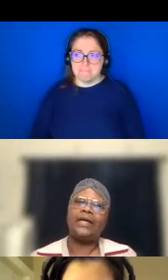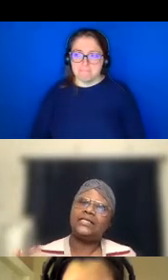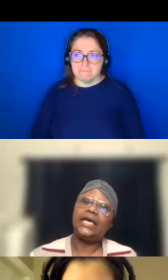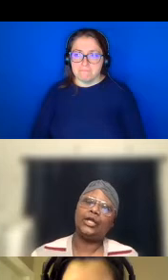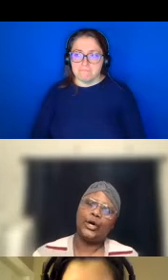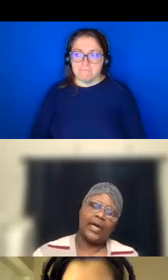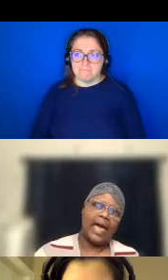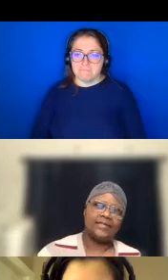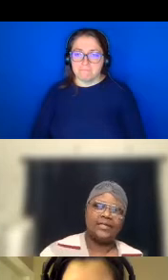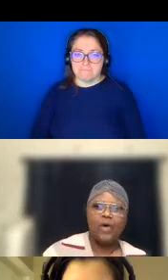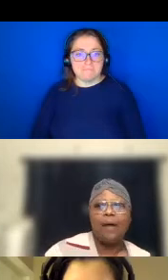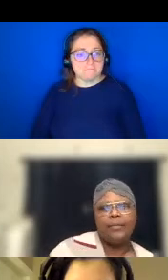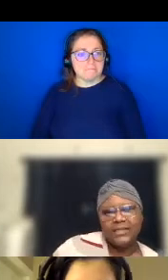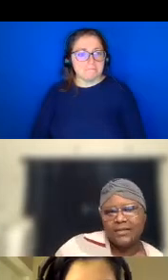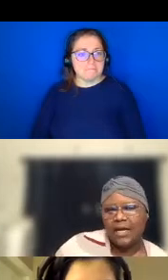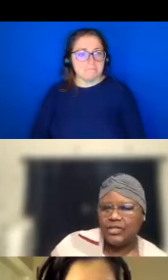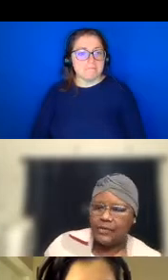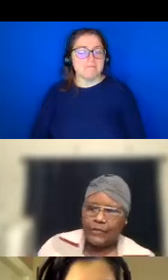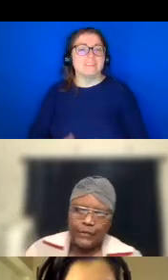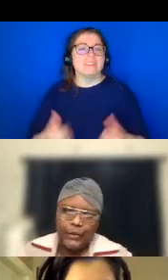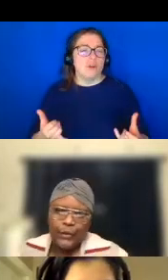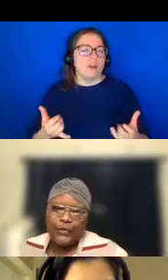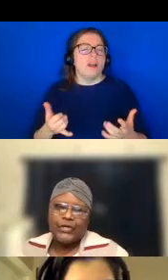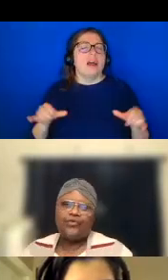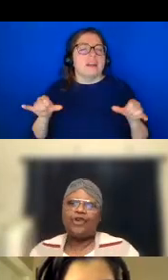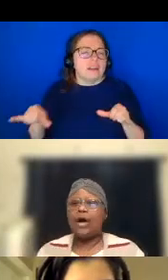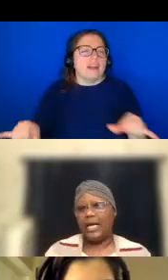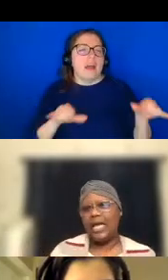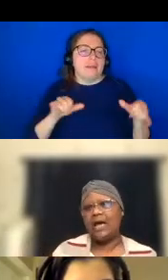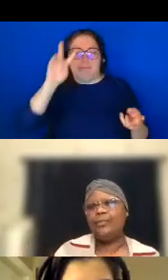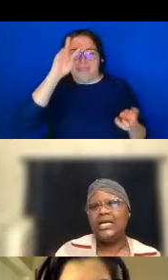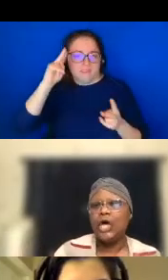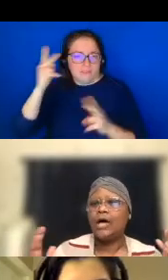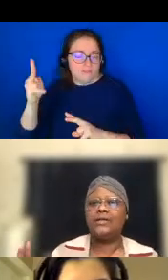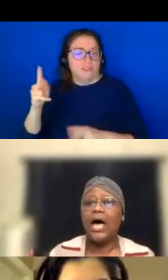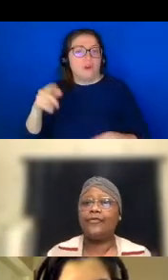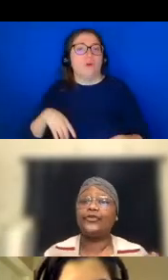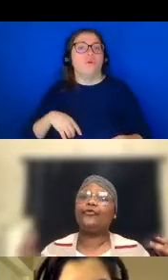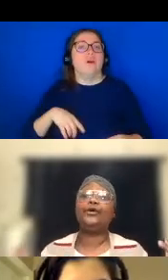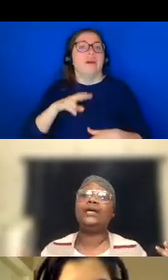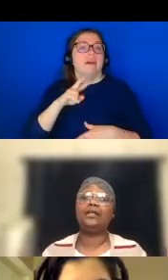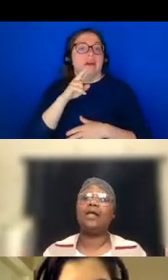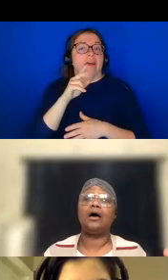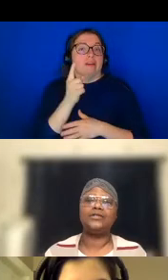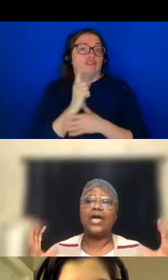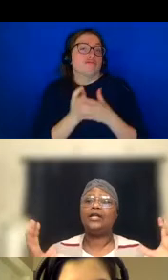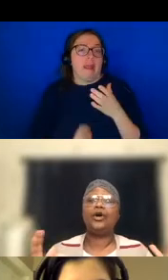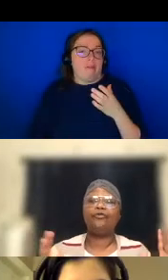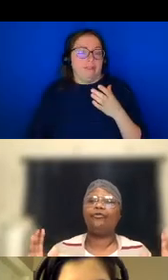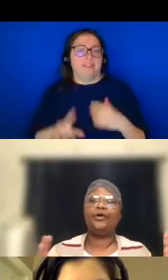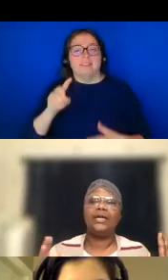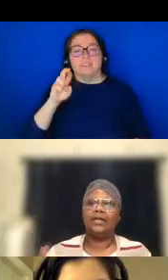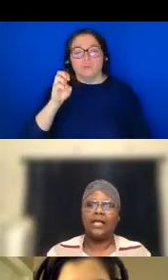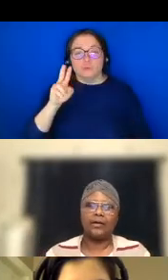Now let's take a look at some common misconceptions. So drowning, everybody talks about the fluid in the lungs. You got to look